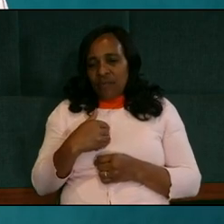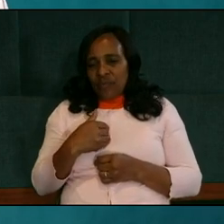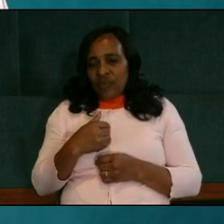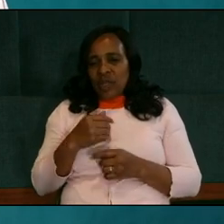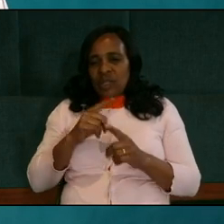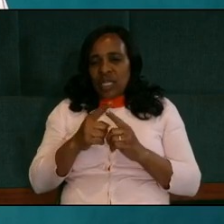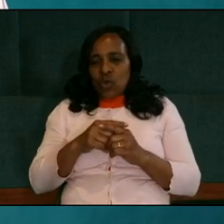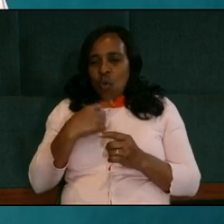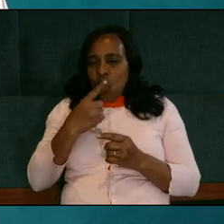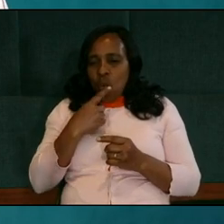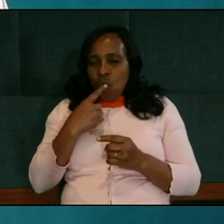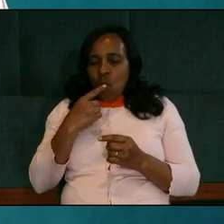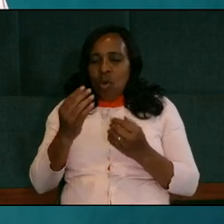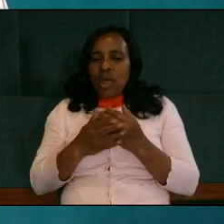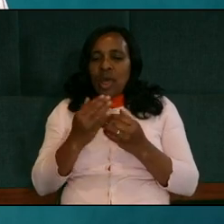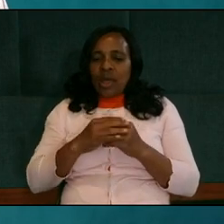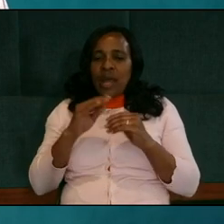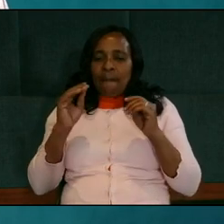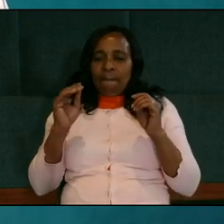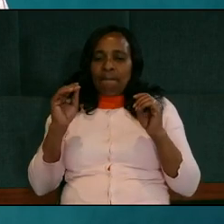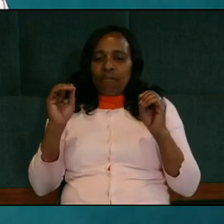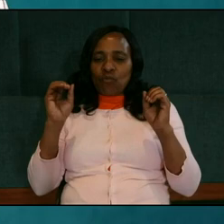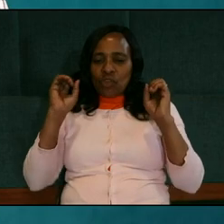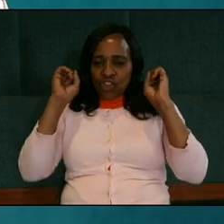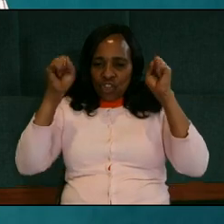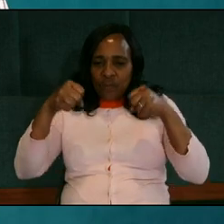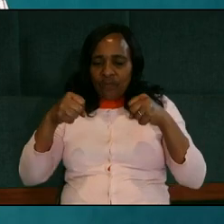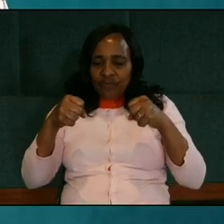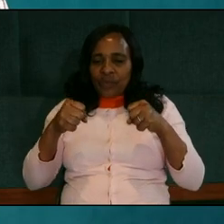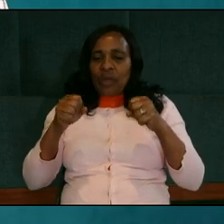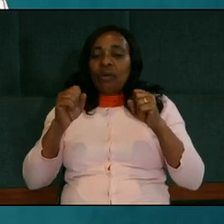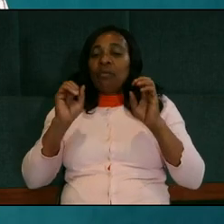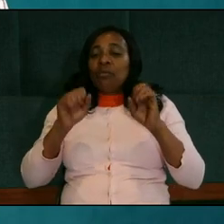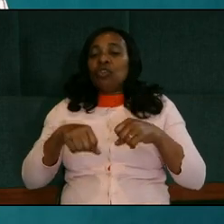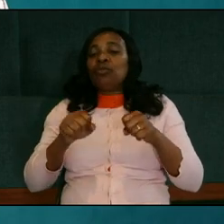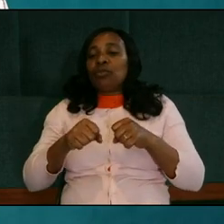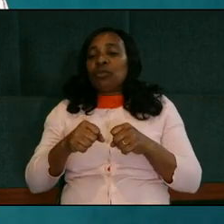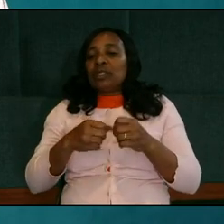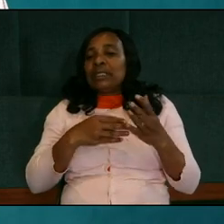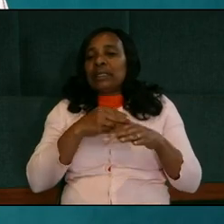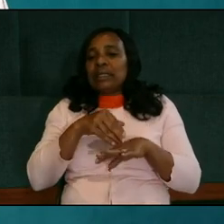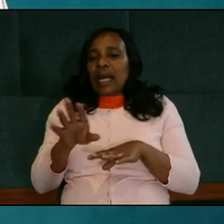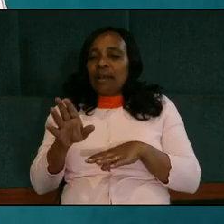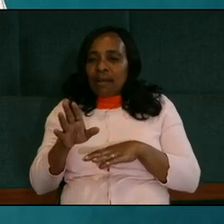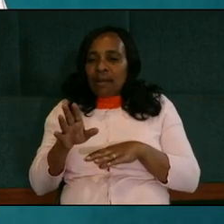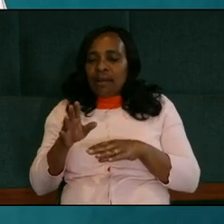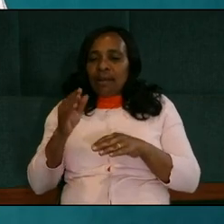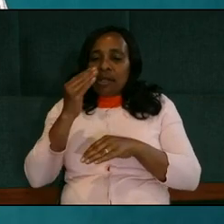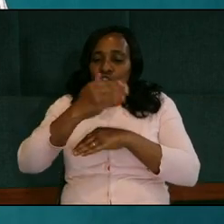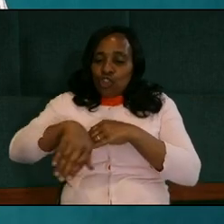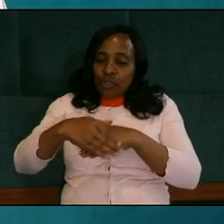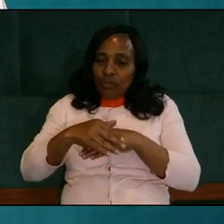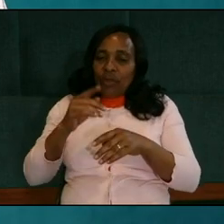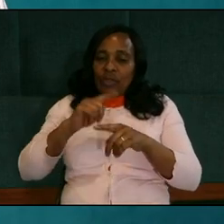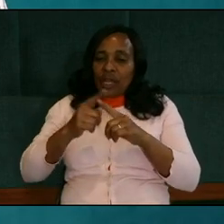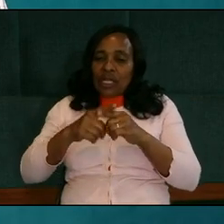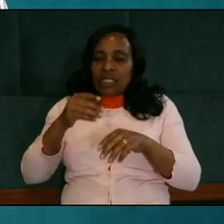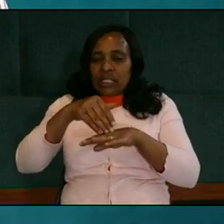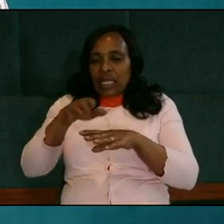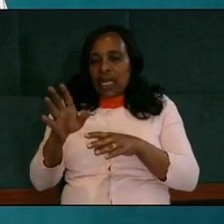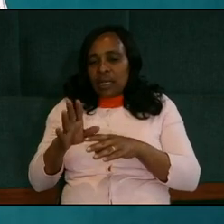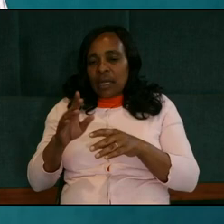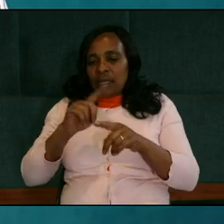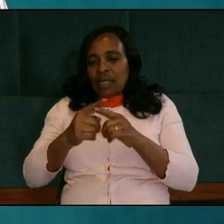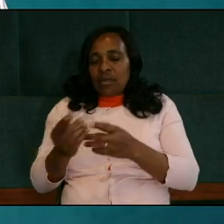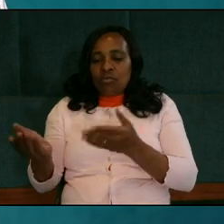tending the sheep." Samuel said, "Send for him. We will not sit down until he arrives." So he sent for him and